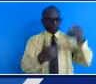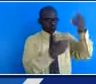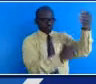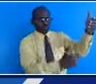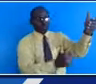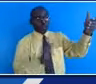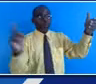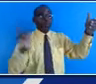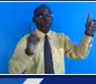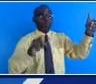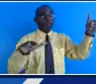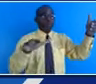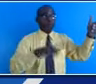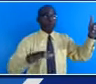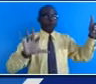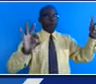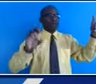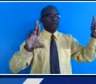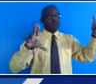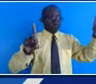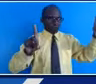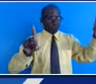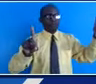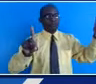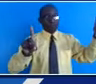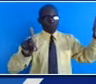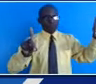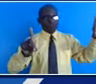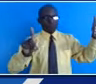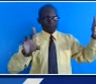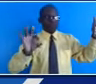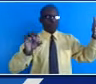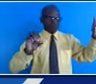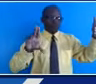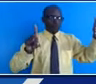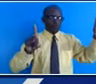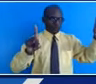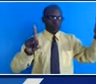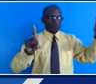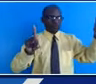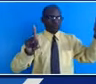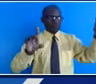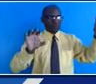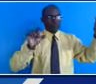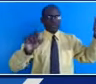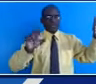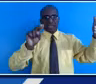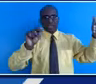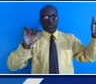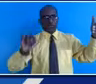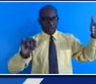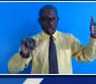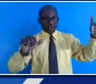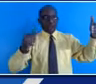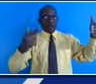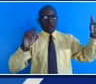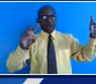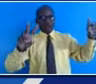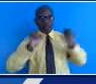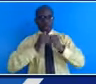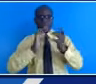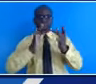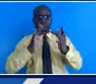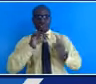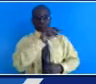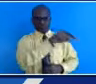forward.ny.gov/phase-2-industries. In addition, each business that wants to reopen has to have affirmed that they have read the guidance. So you have to